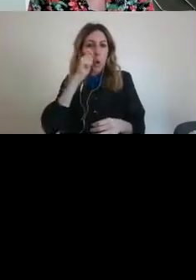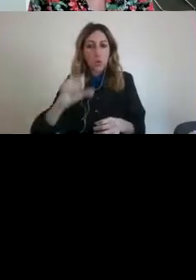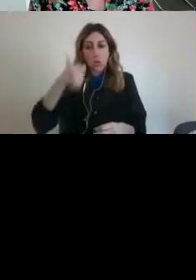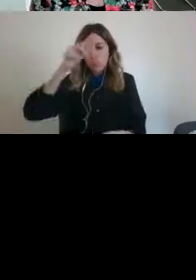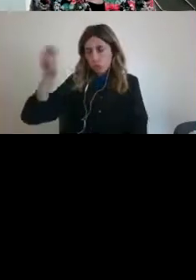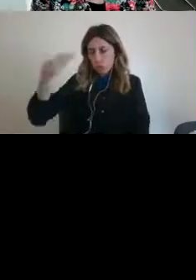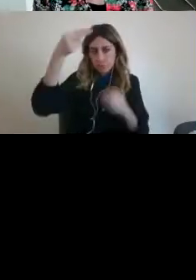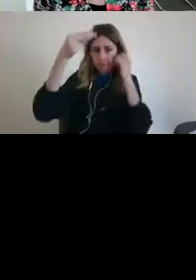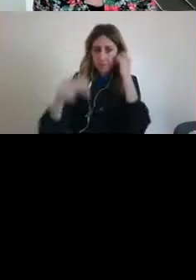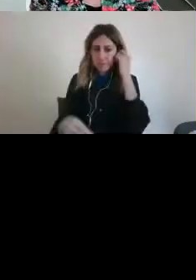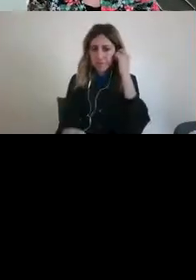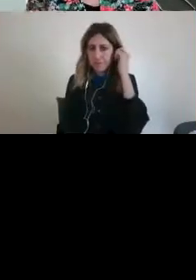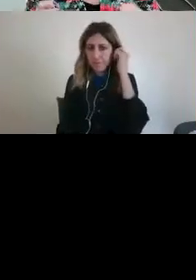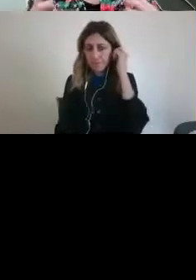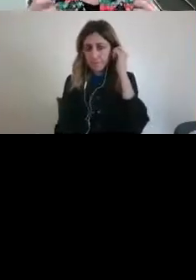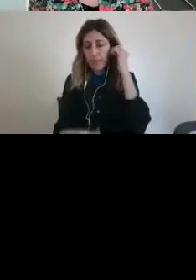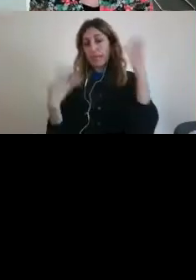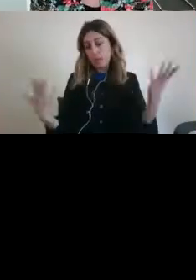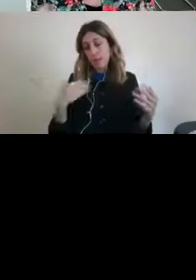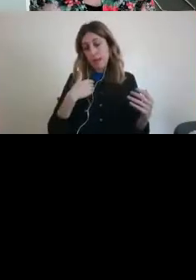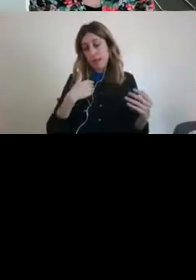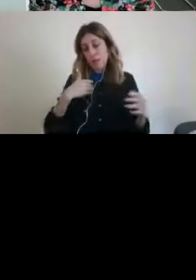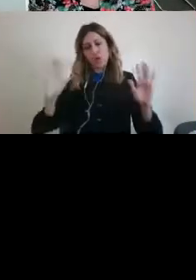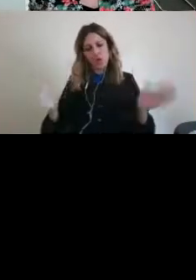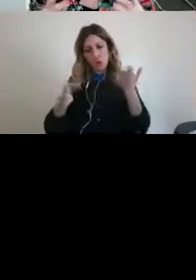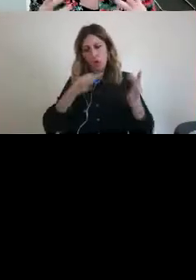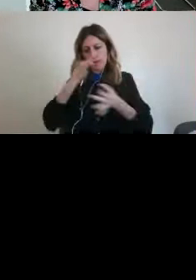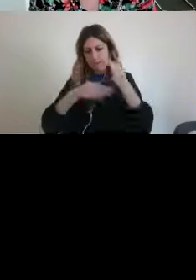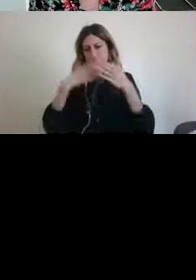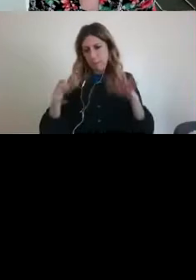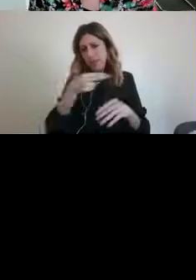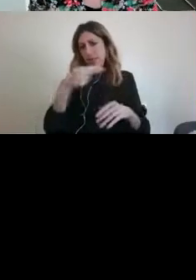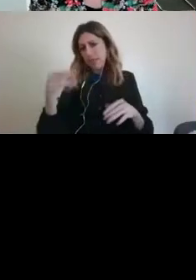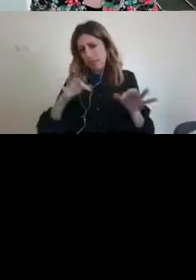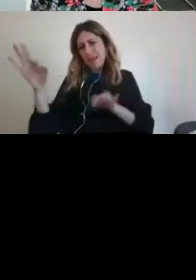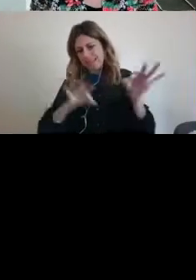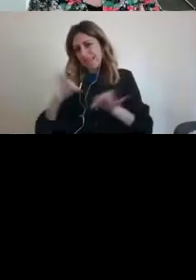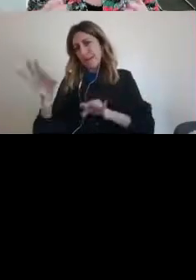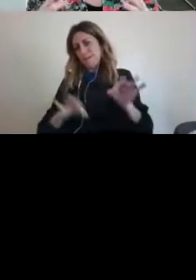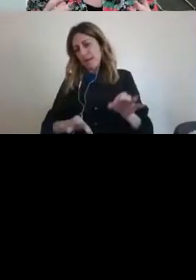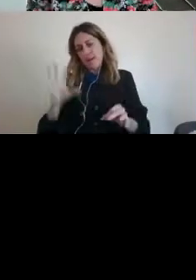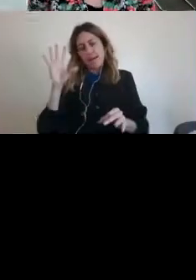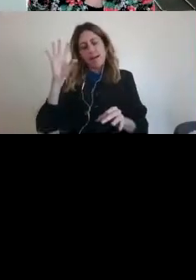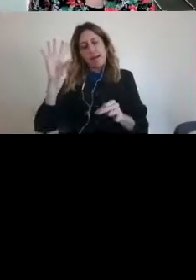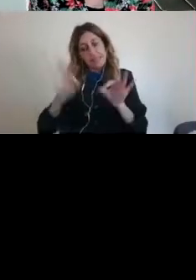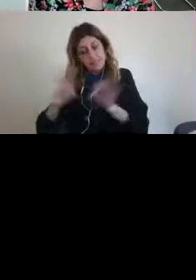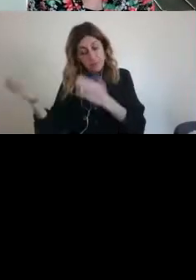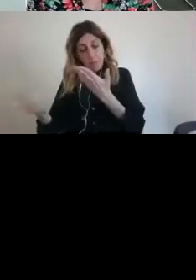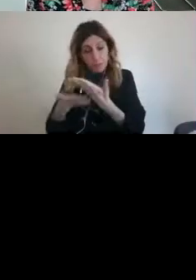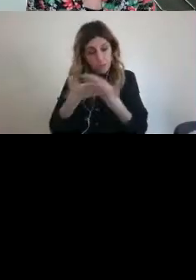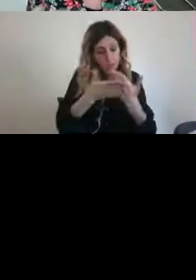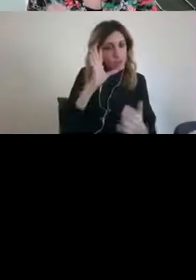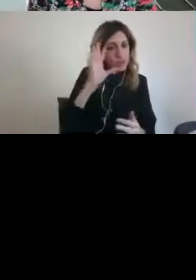schema implementation. Already it's about that. It's a really important part of Google's strategy in order to, the things they're not that